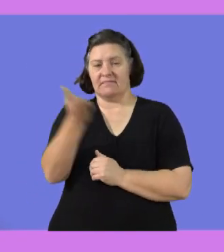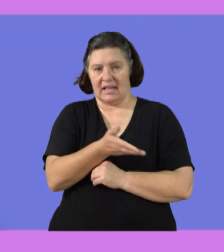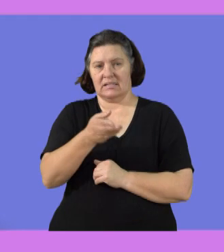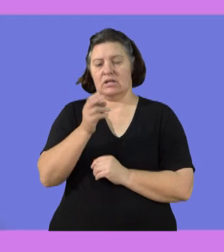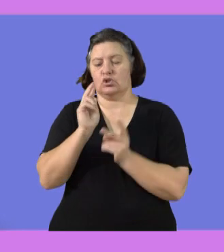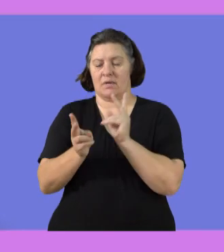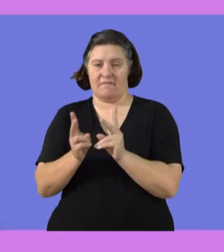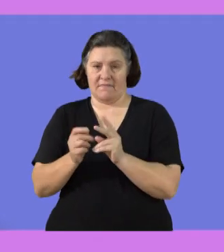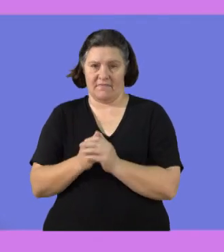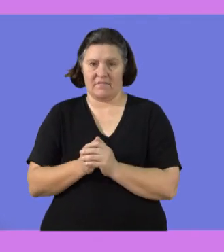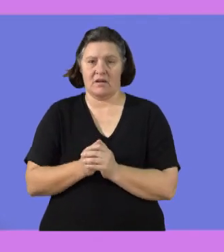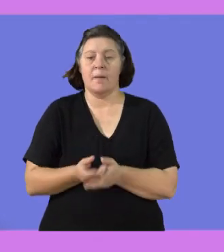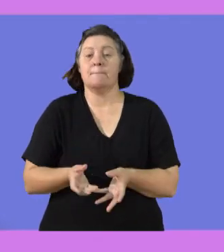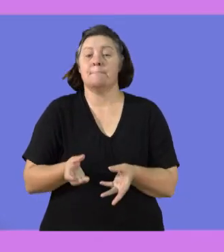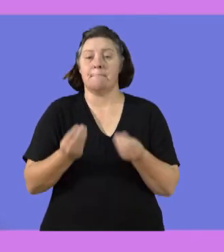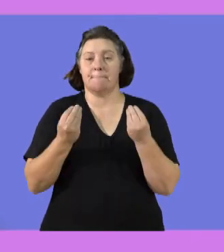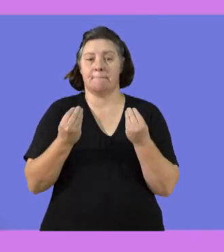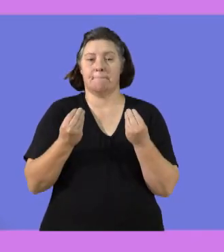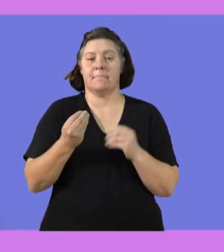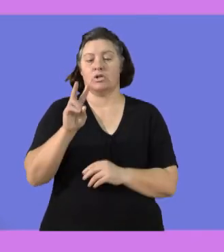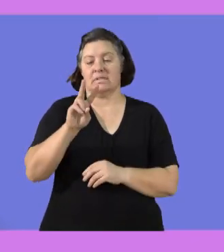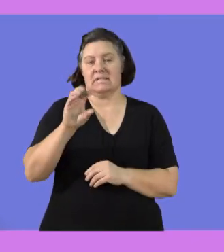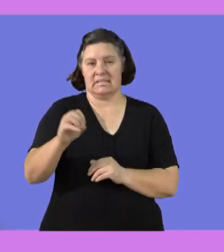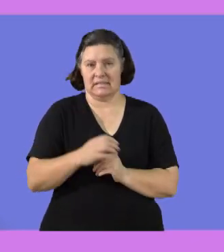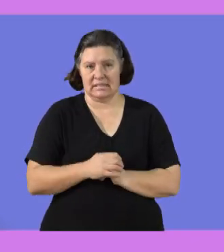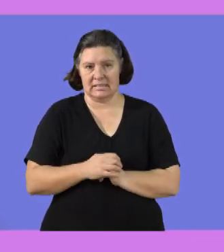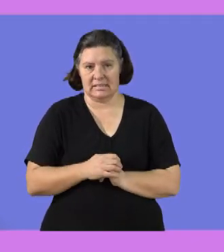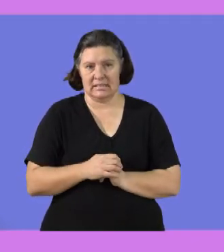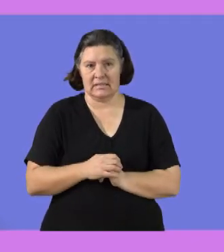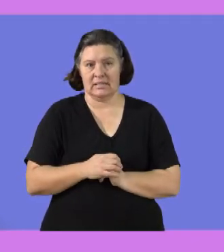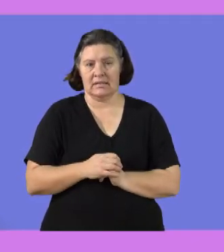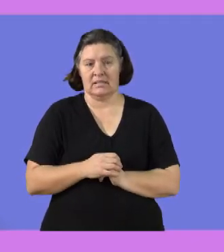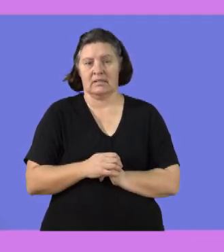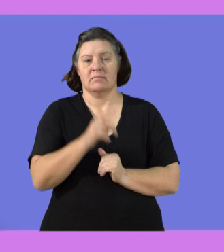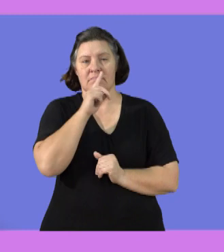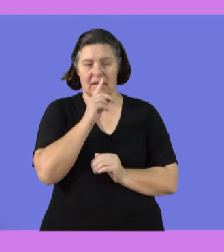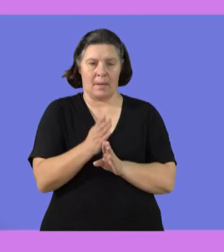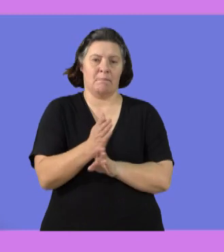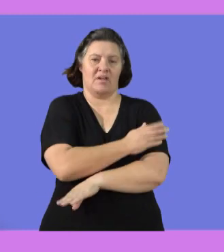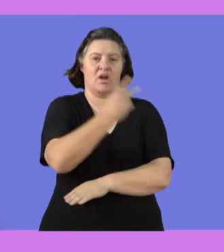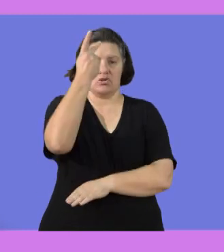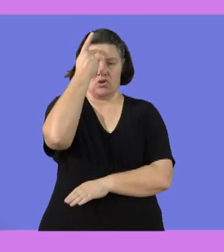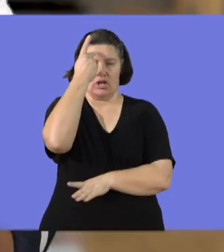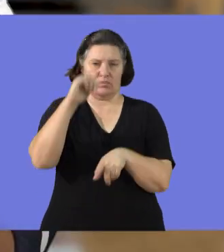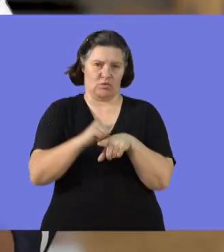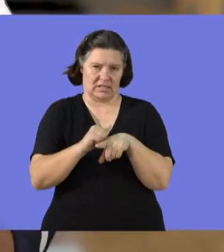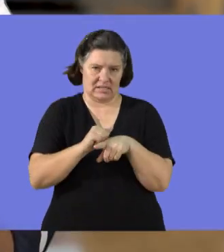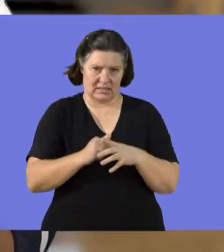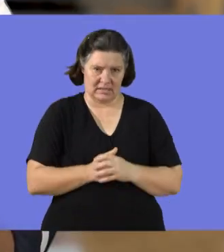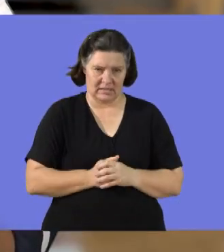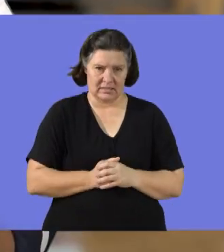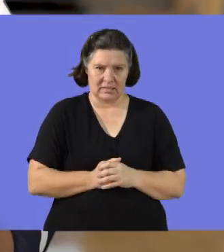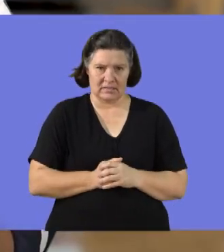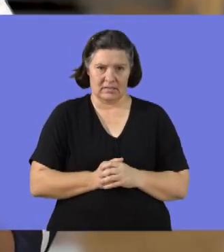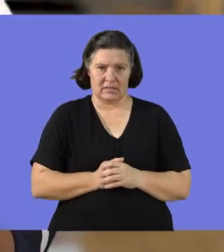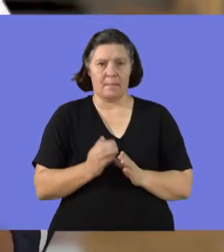divided by 12, we get 20. So this was the pre-knowledge practice that we